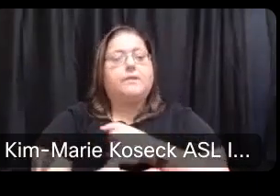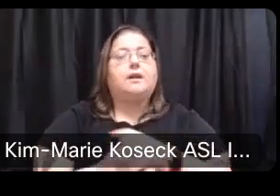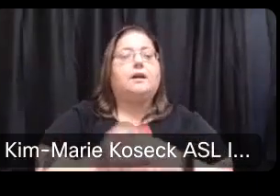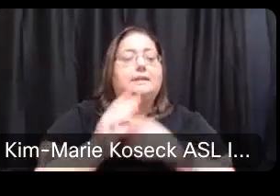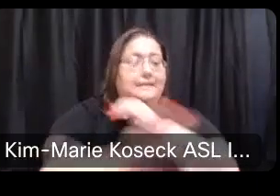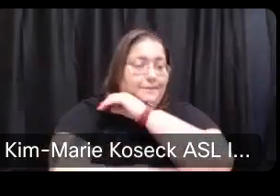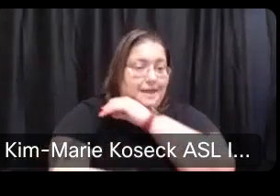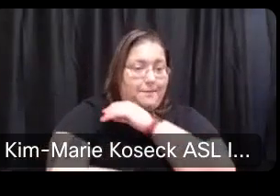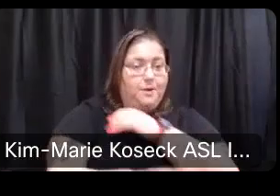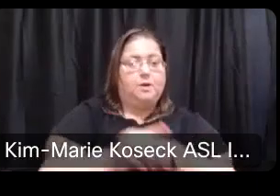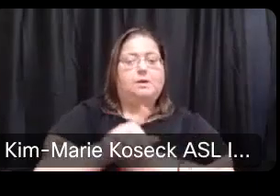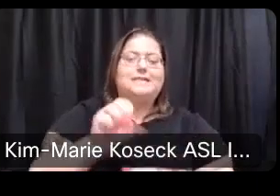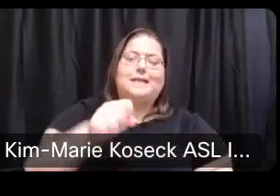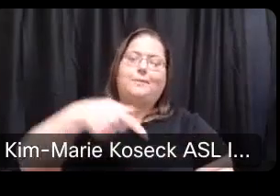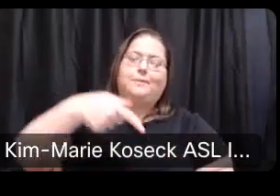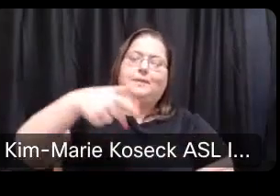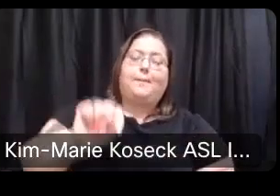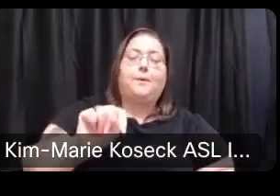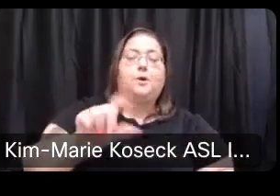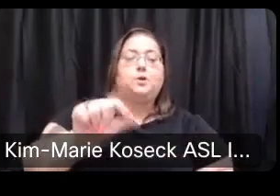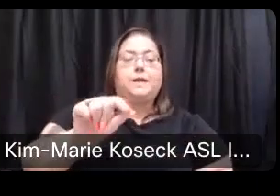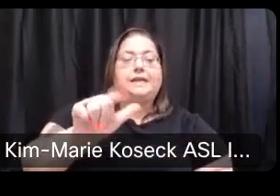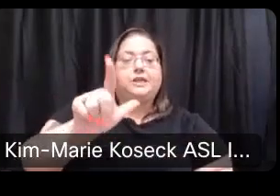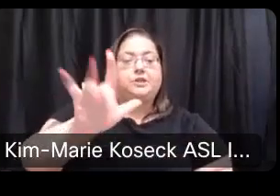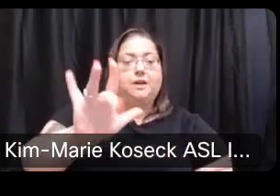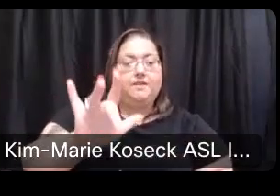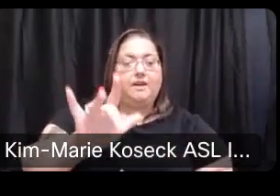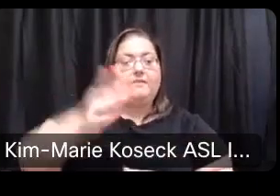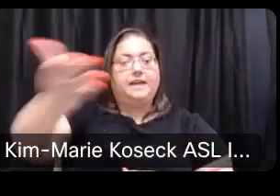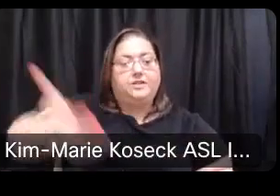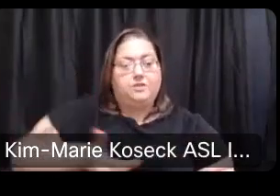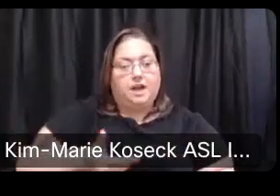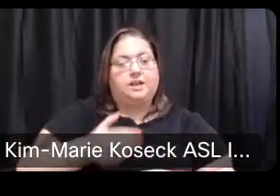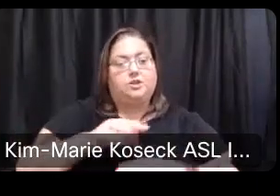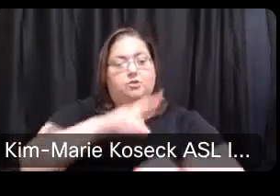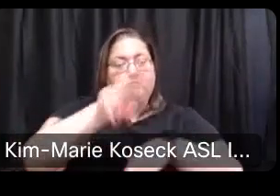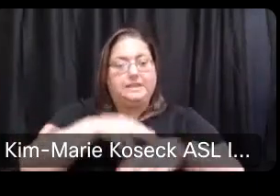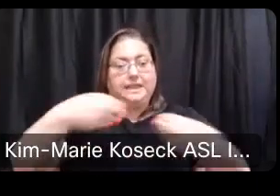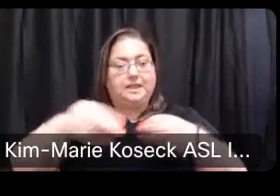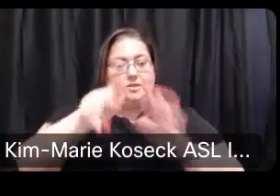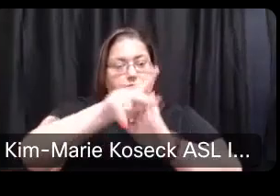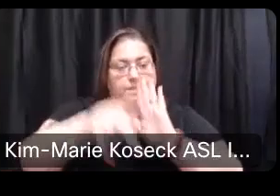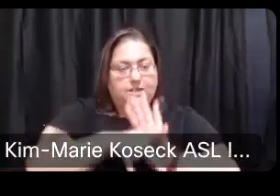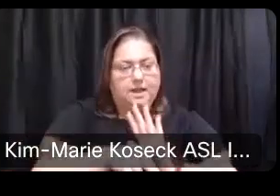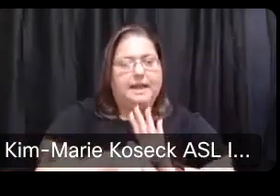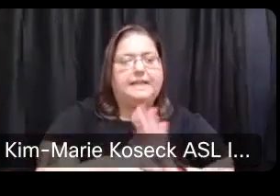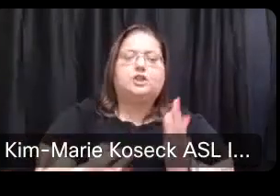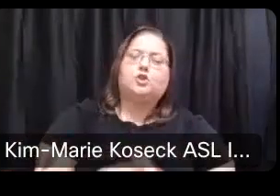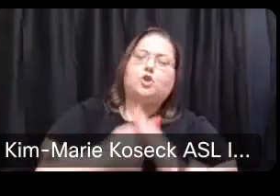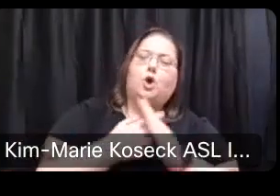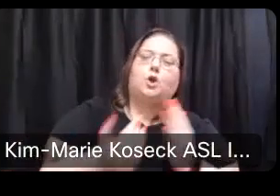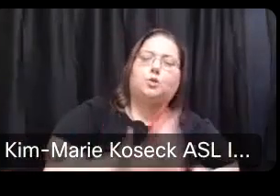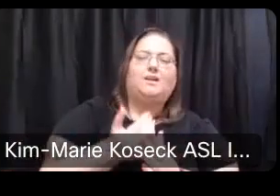in September 2025, Introduction to Resilience Principles. Consider this a resilience primer. If some of